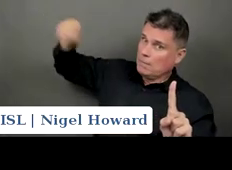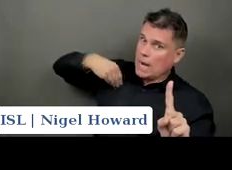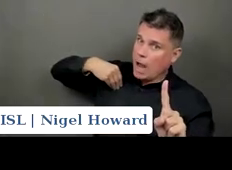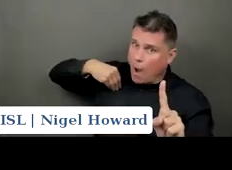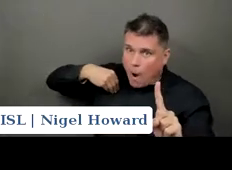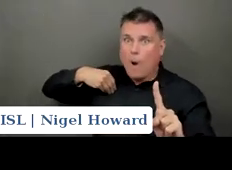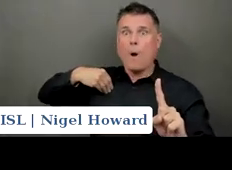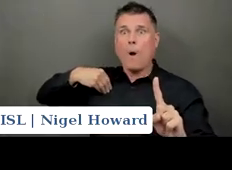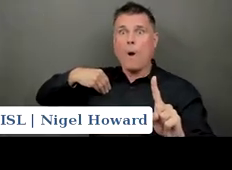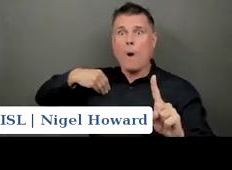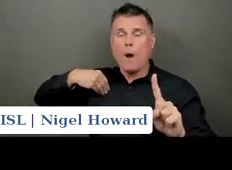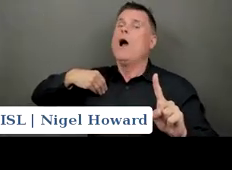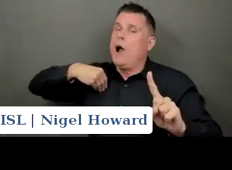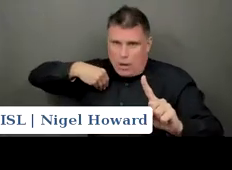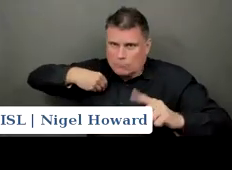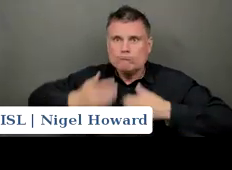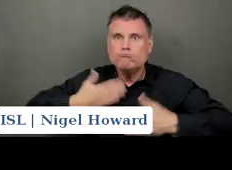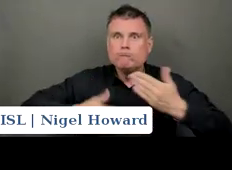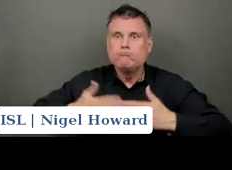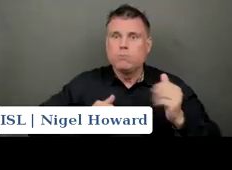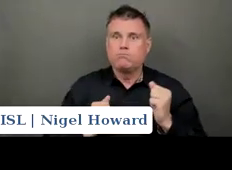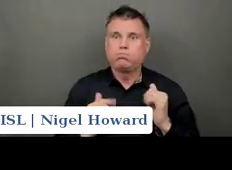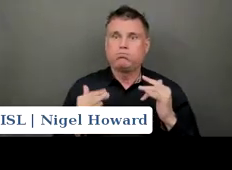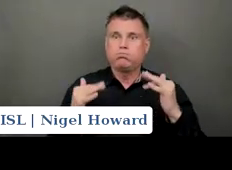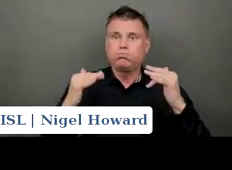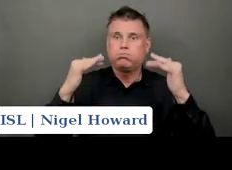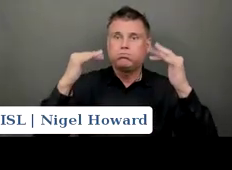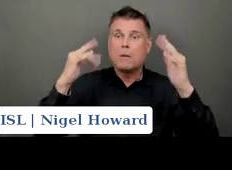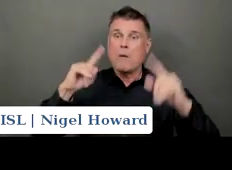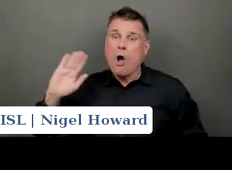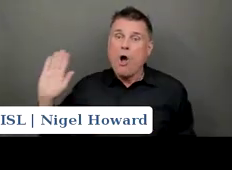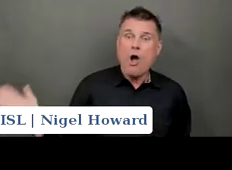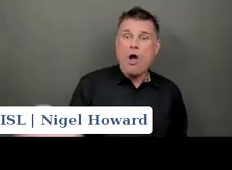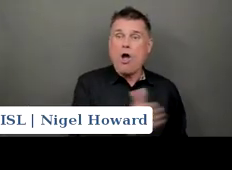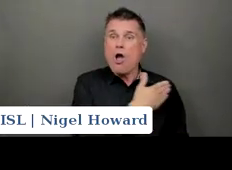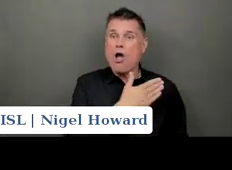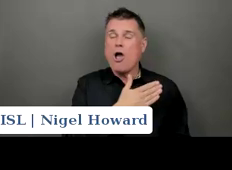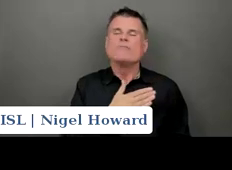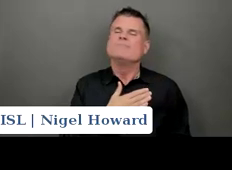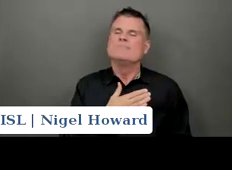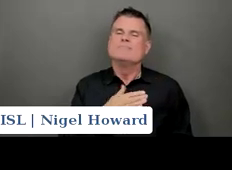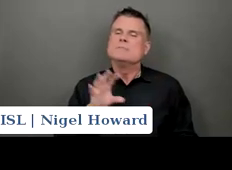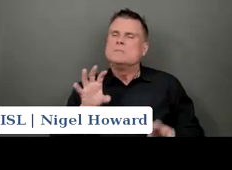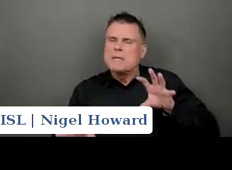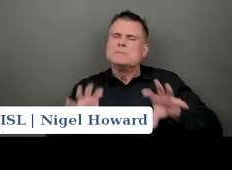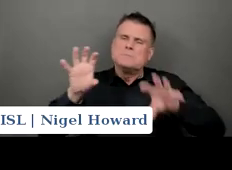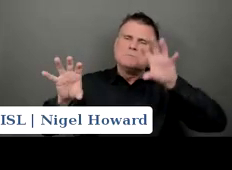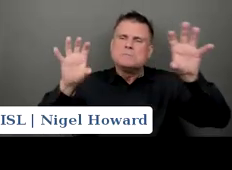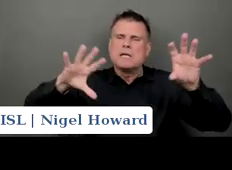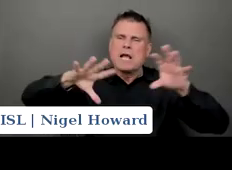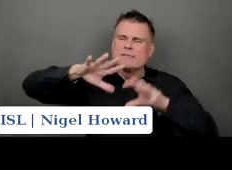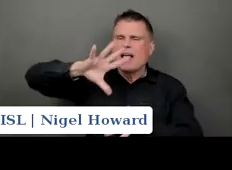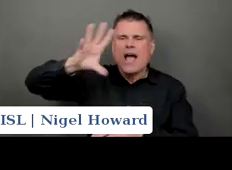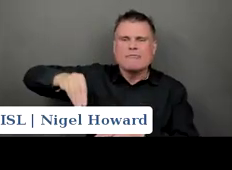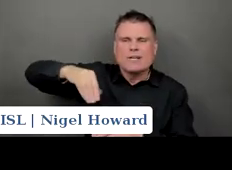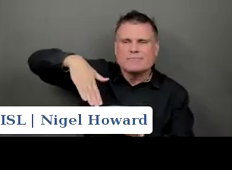not been happened across provinces. This has been a few isolated provinces. And yet at the same time, the problems